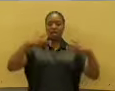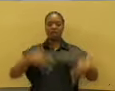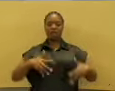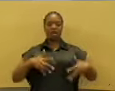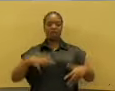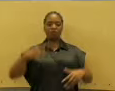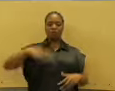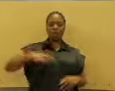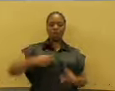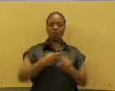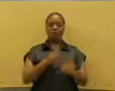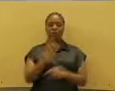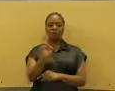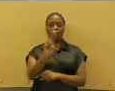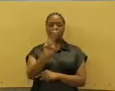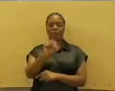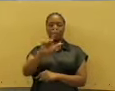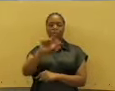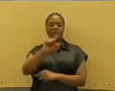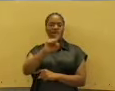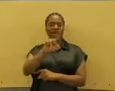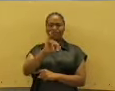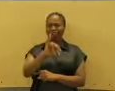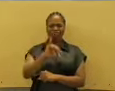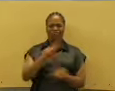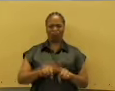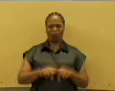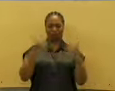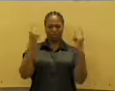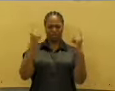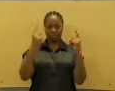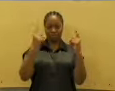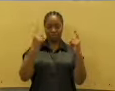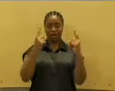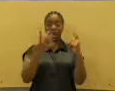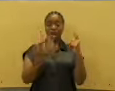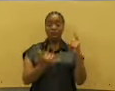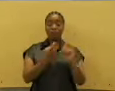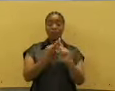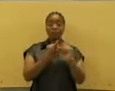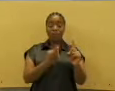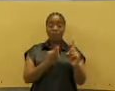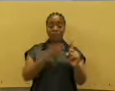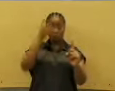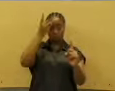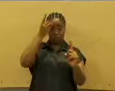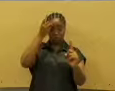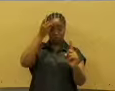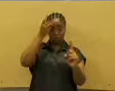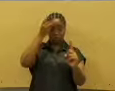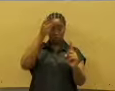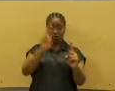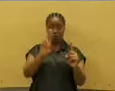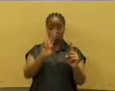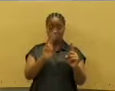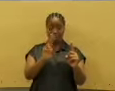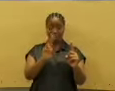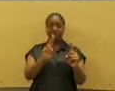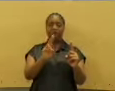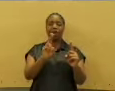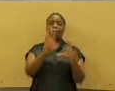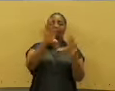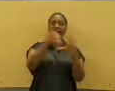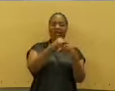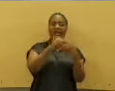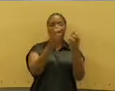live in Mlazi, for an example, because those would be different experiences. You're now a university student who occupies a privileged position, right? So